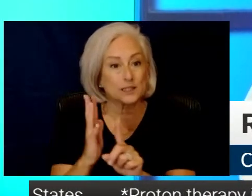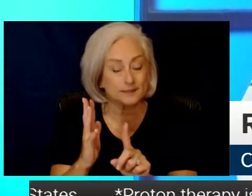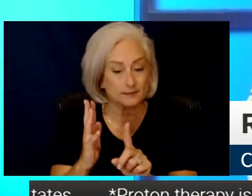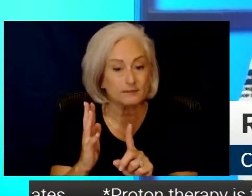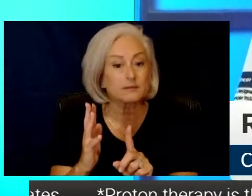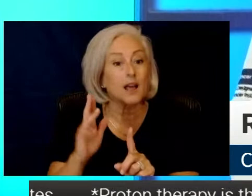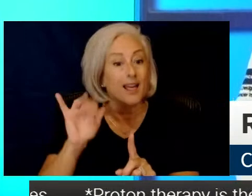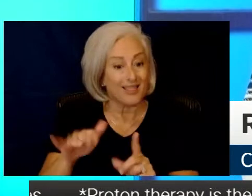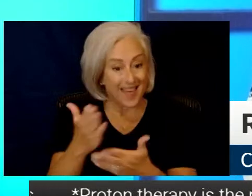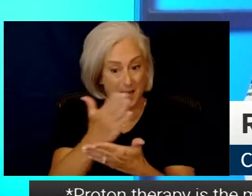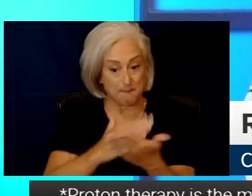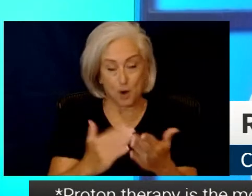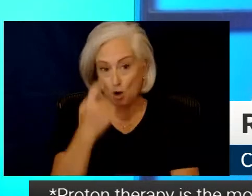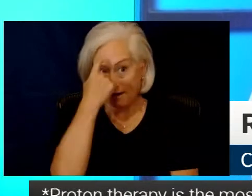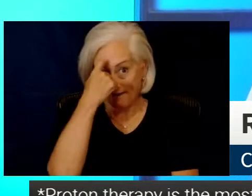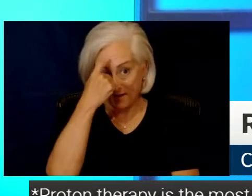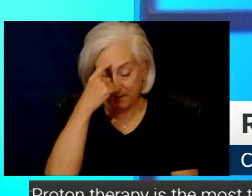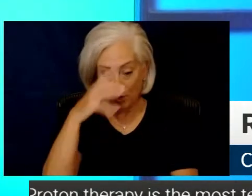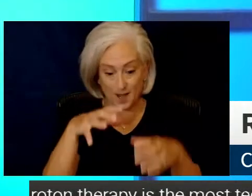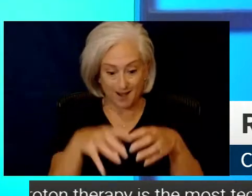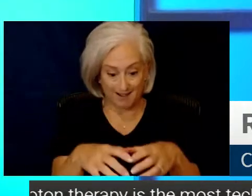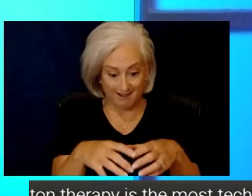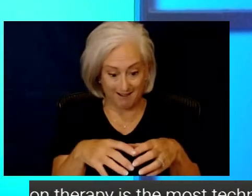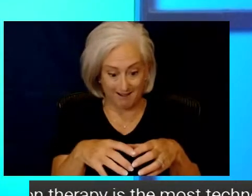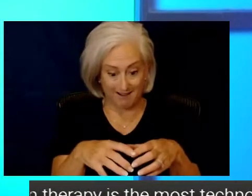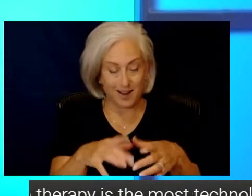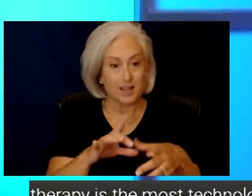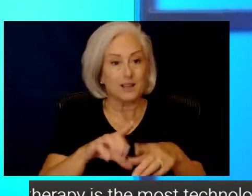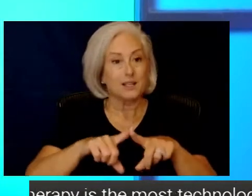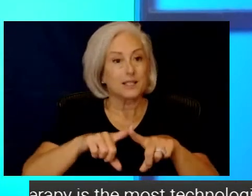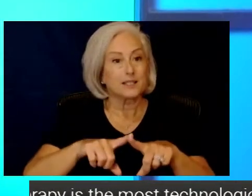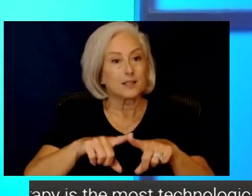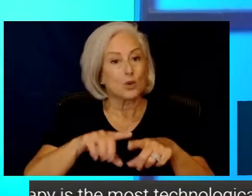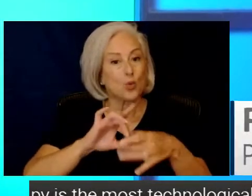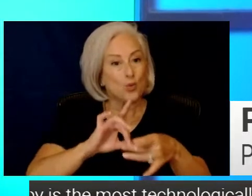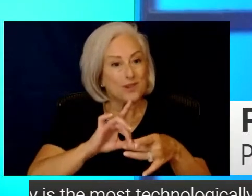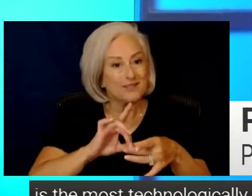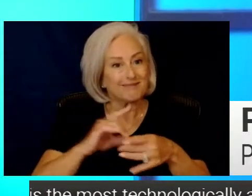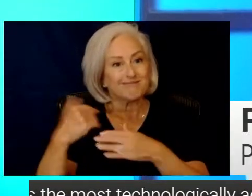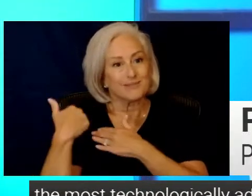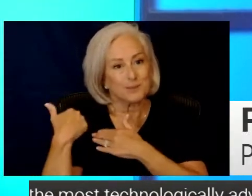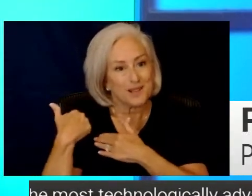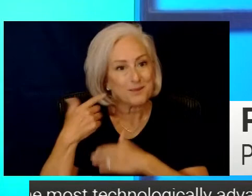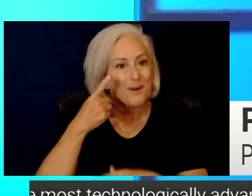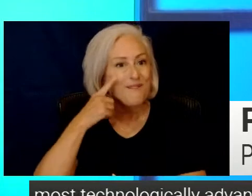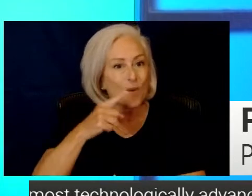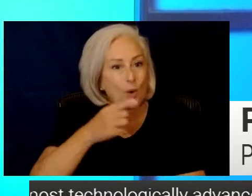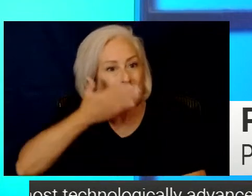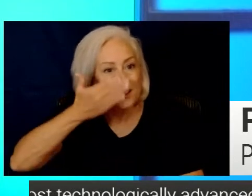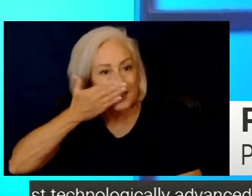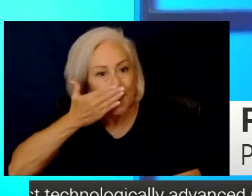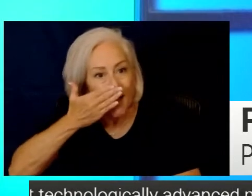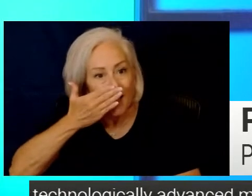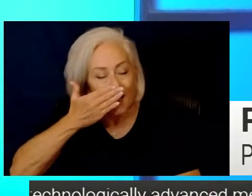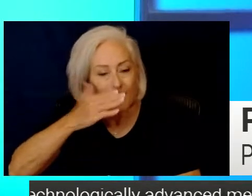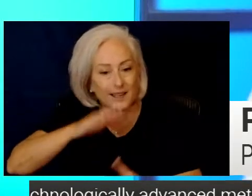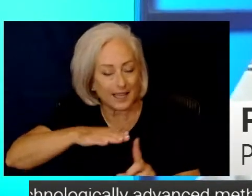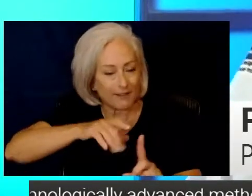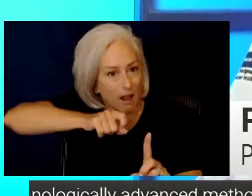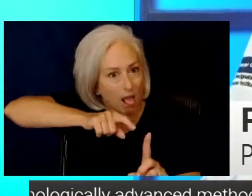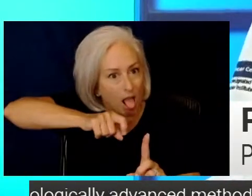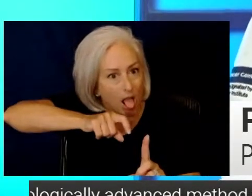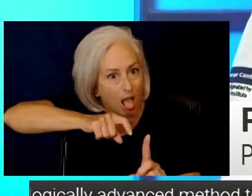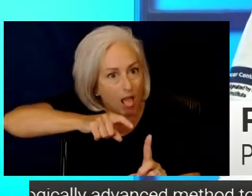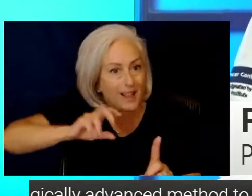treated may be the part that's responsible for smell. And when you move that part of the brain, the nerves a little bit, it can trigger a sensation of smell,